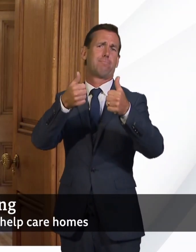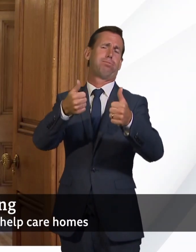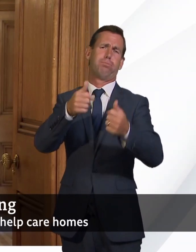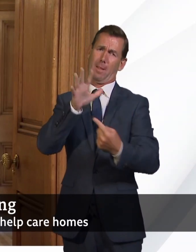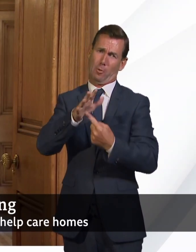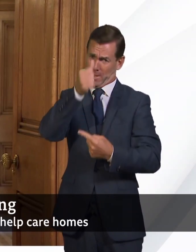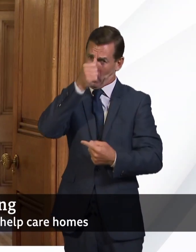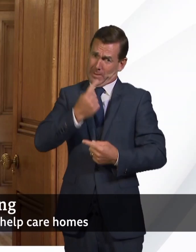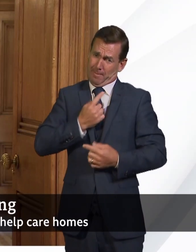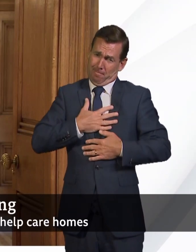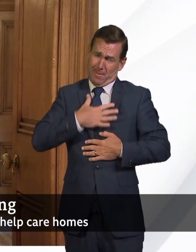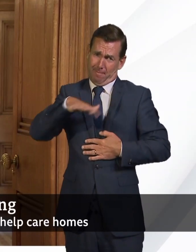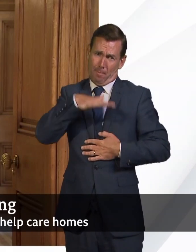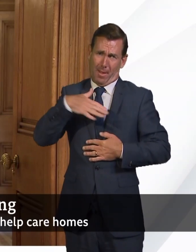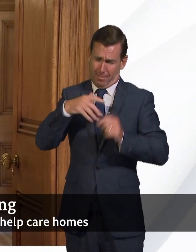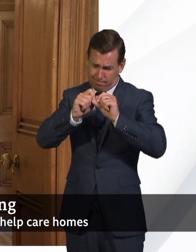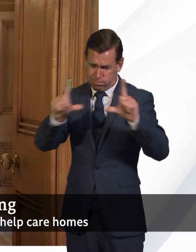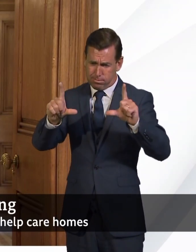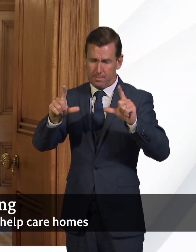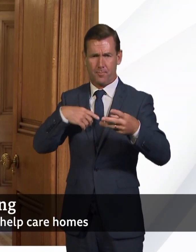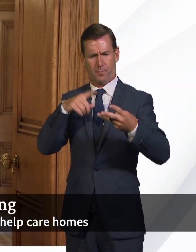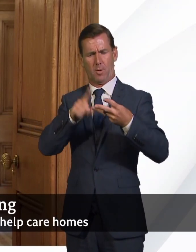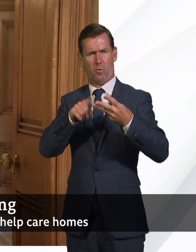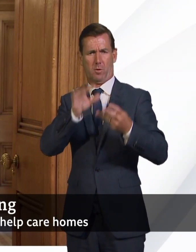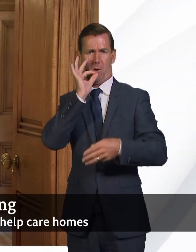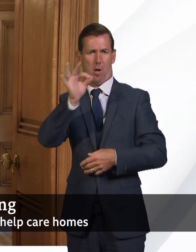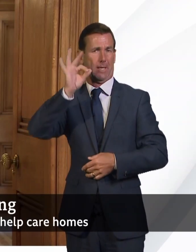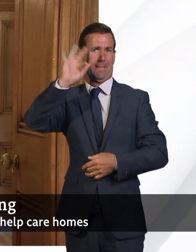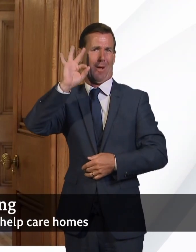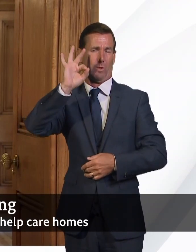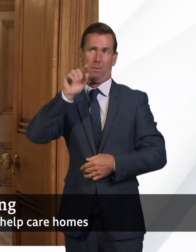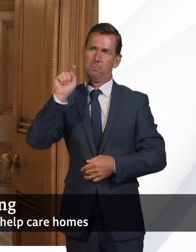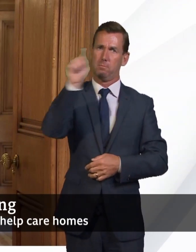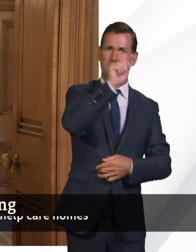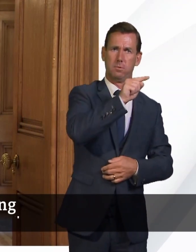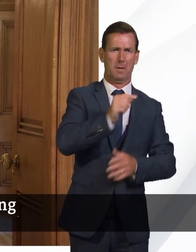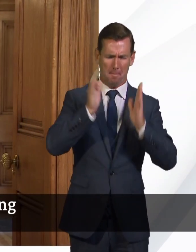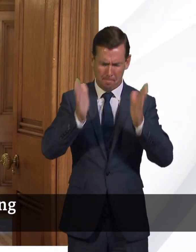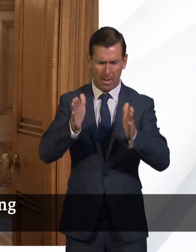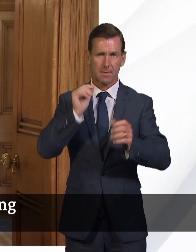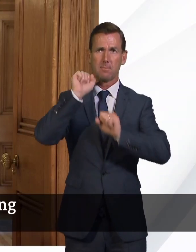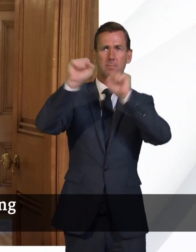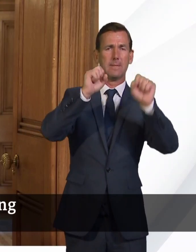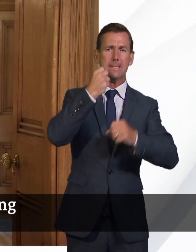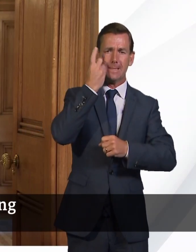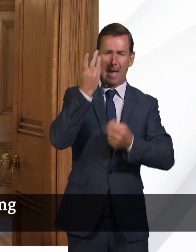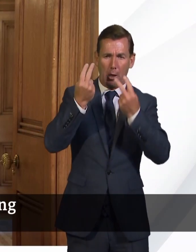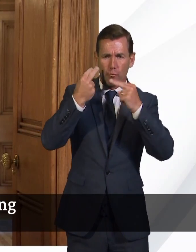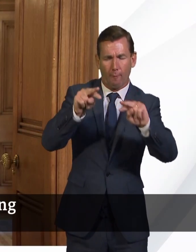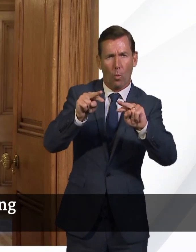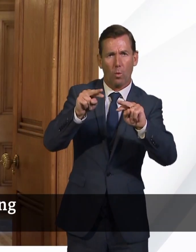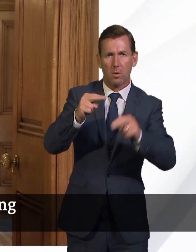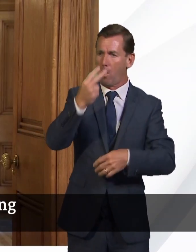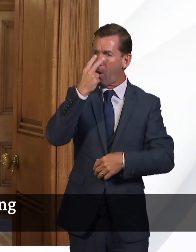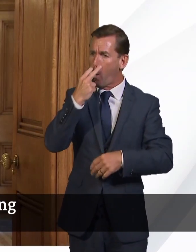local authorities play their part. We're now requiring councils to conduct daily reviews of the situation on the ground in local care homes. These